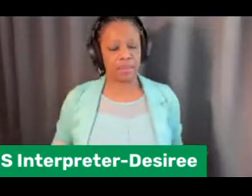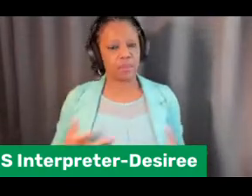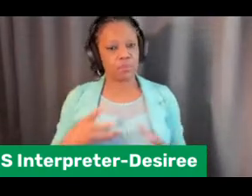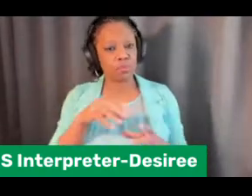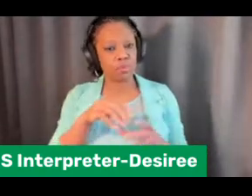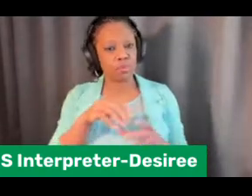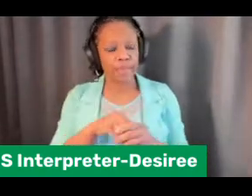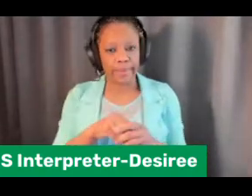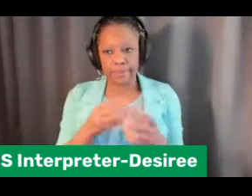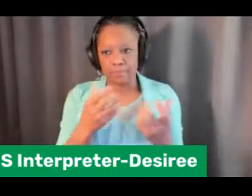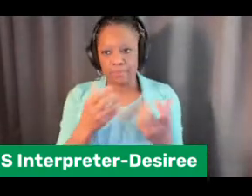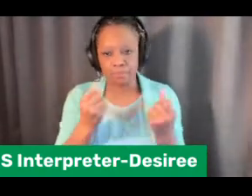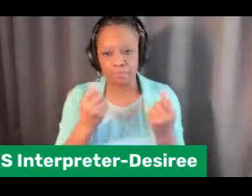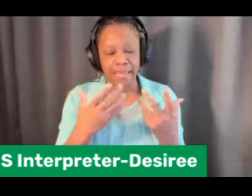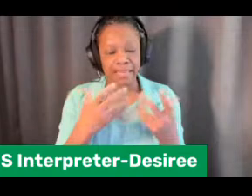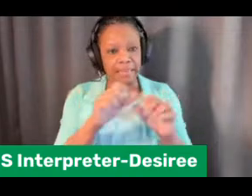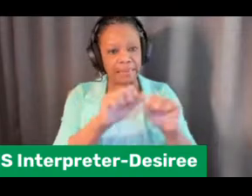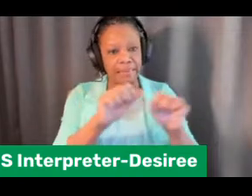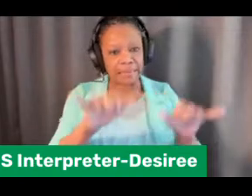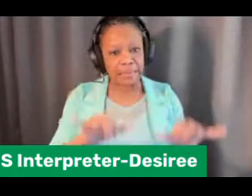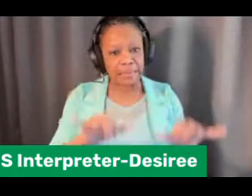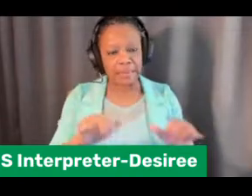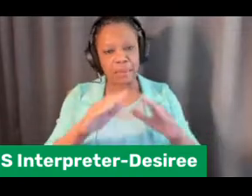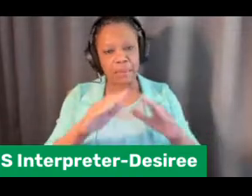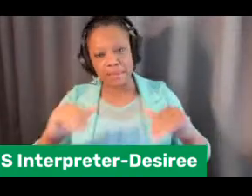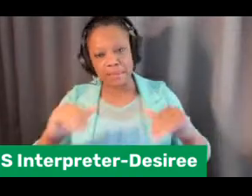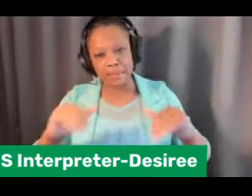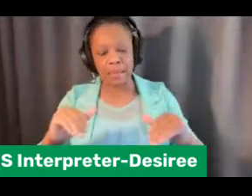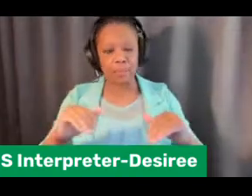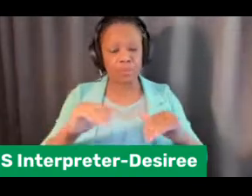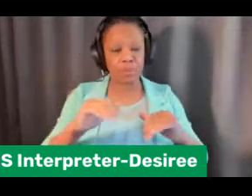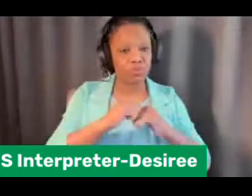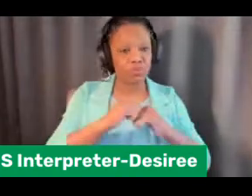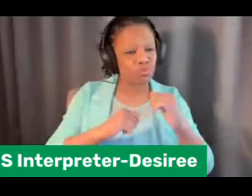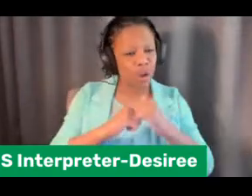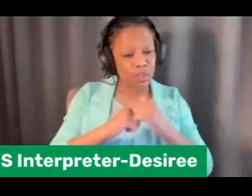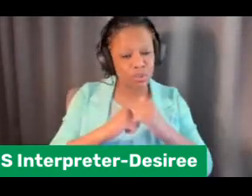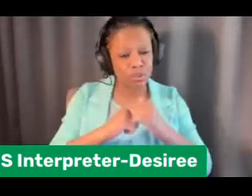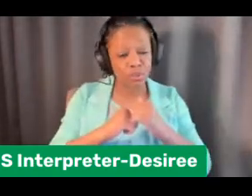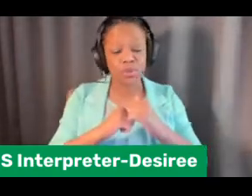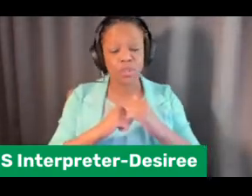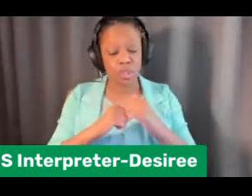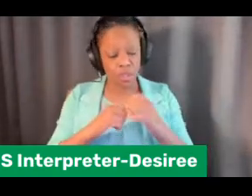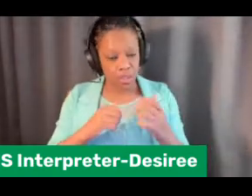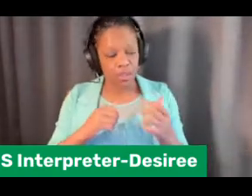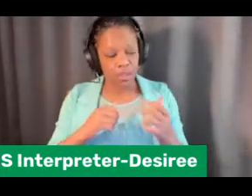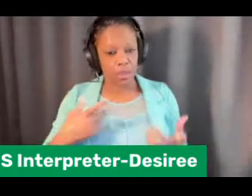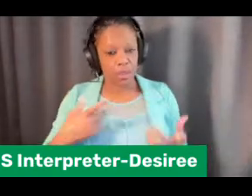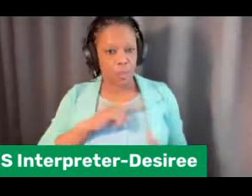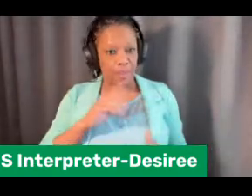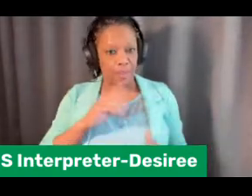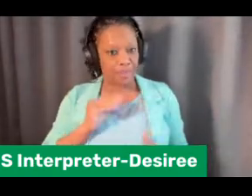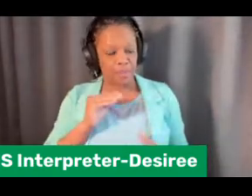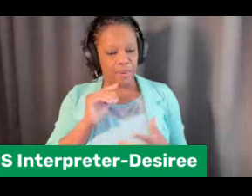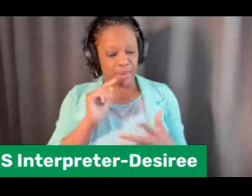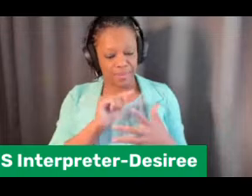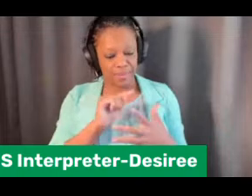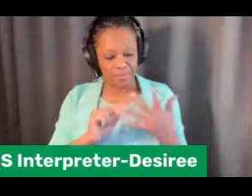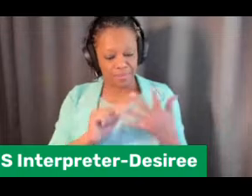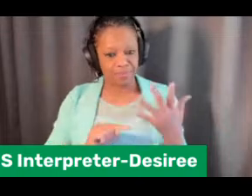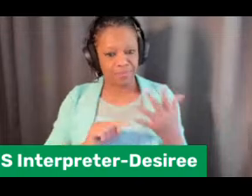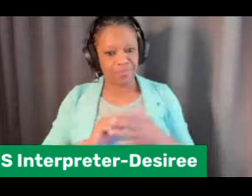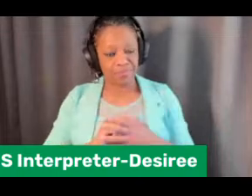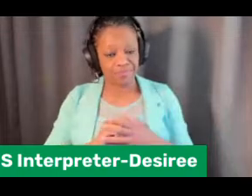or systems or structures, you might refer to them as, we experience those things. And